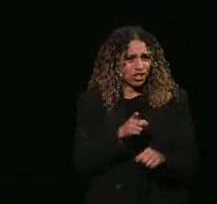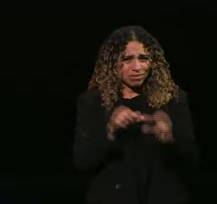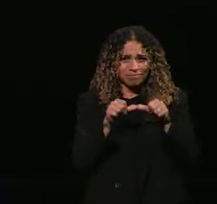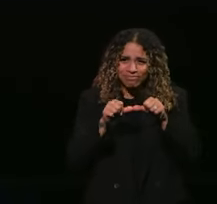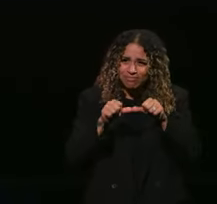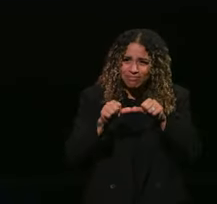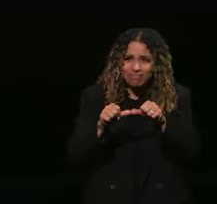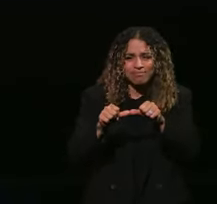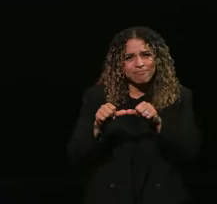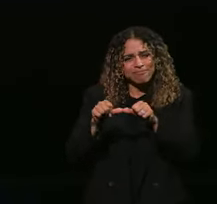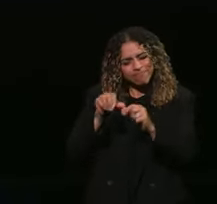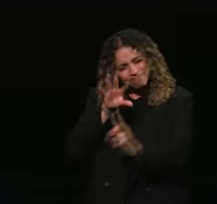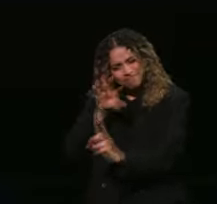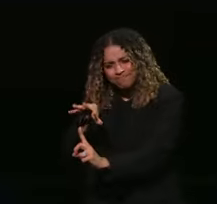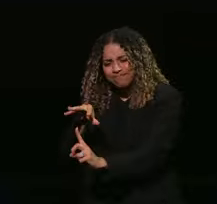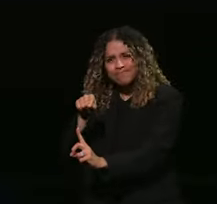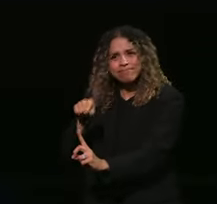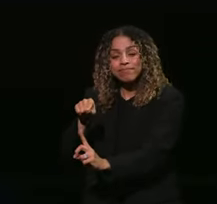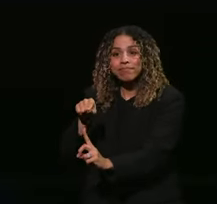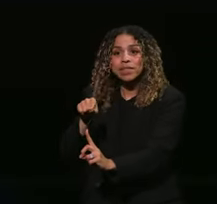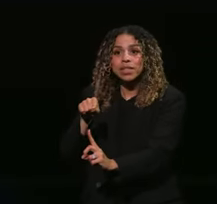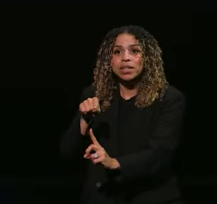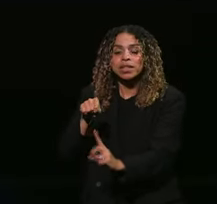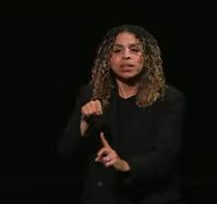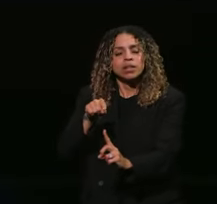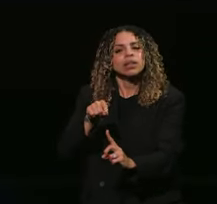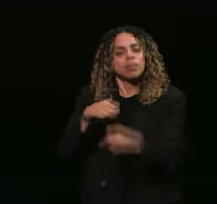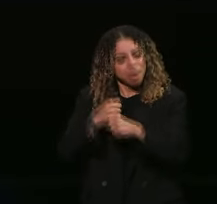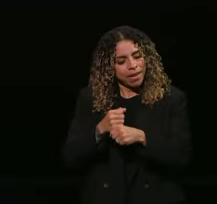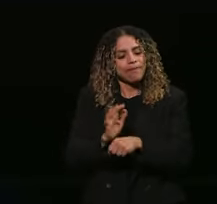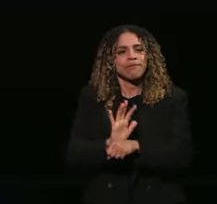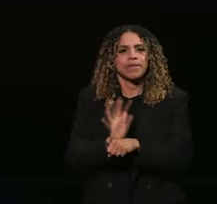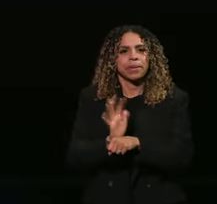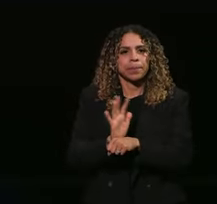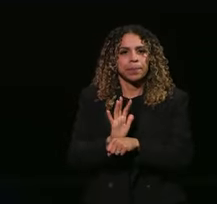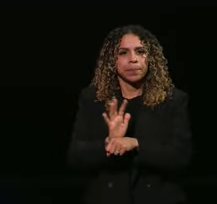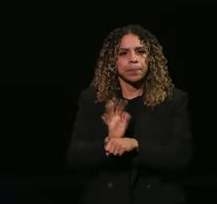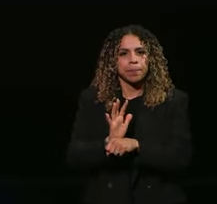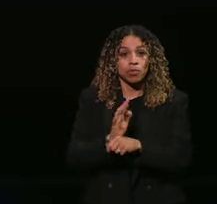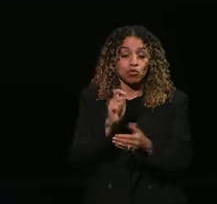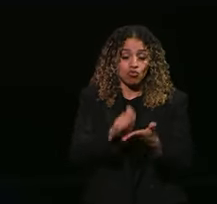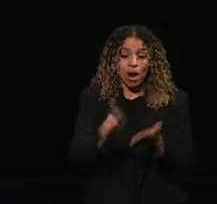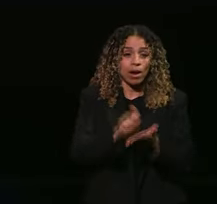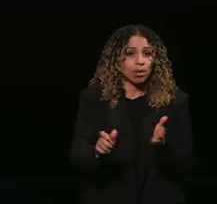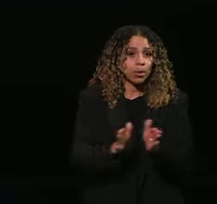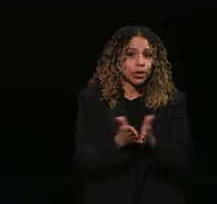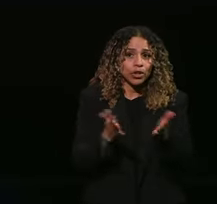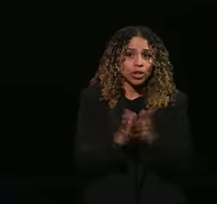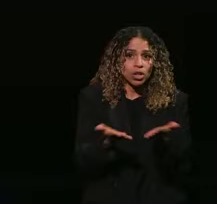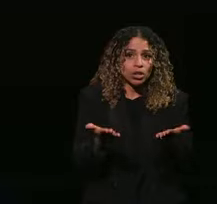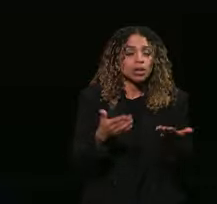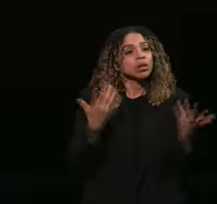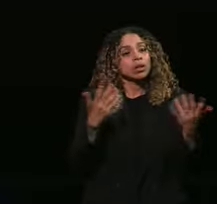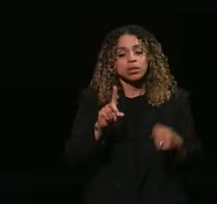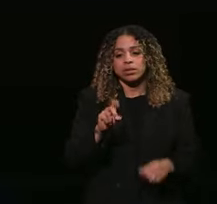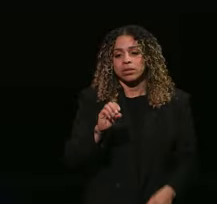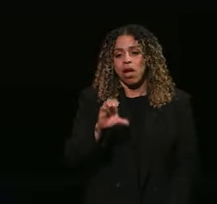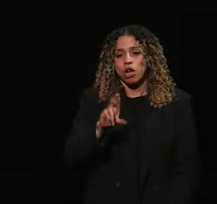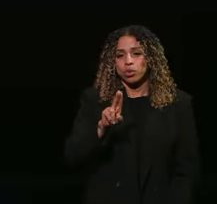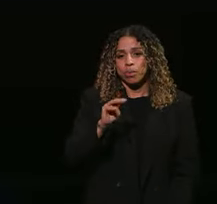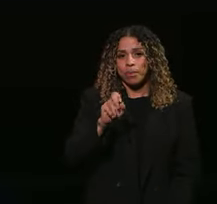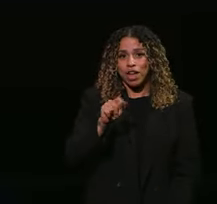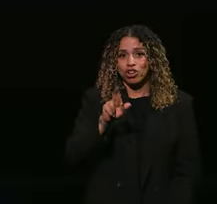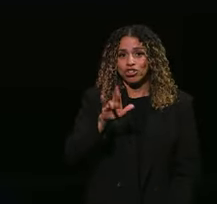this news cycle is to make a film or to write a book. And documentary is a